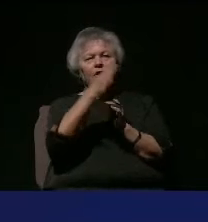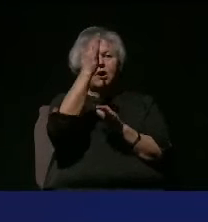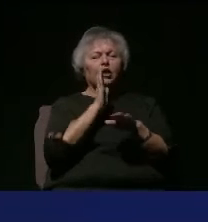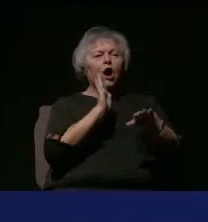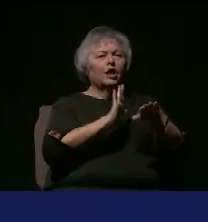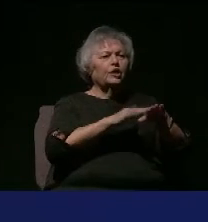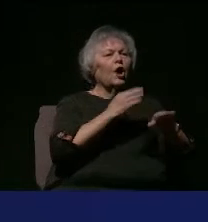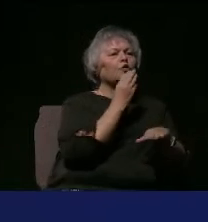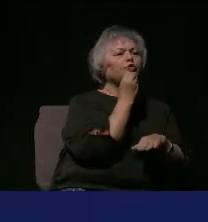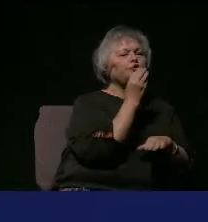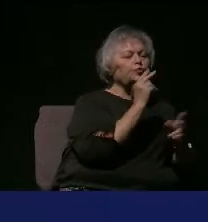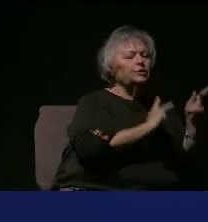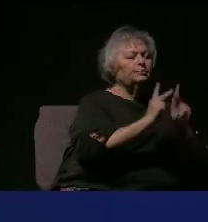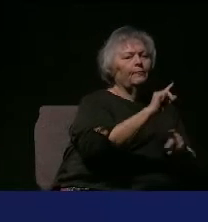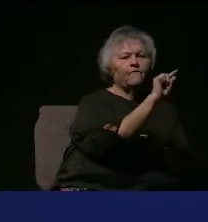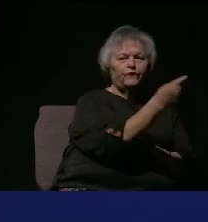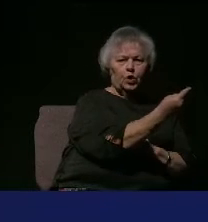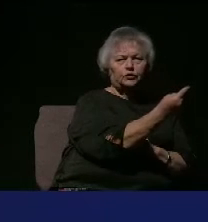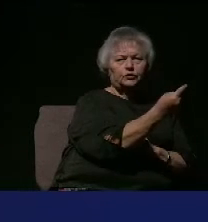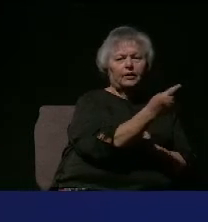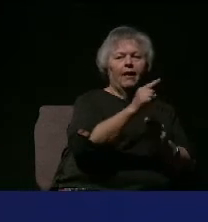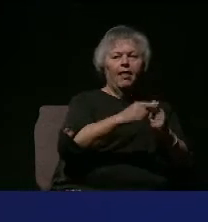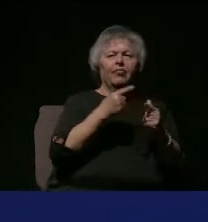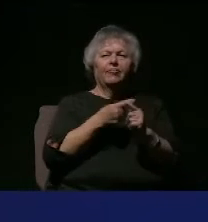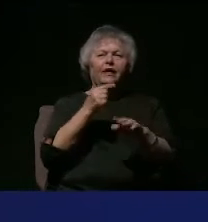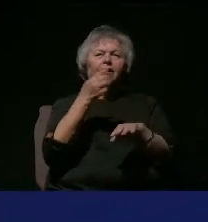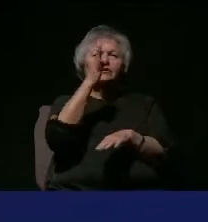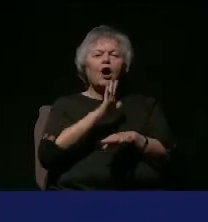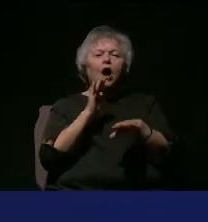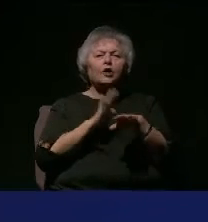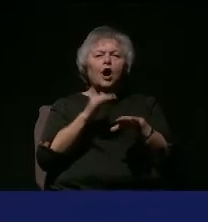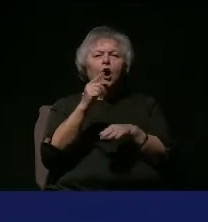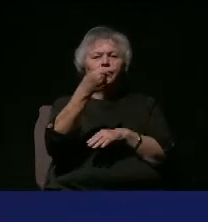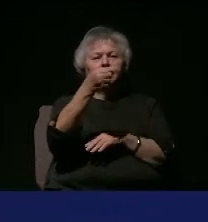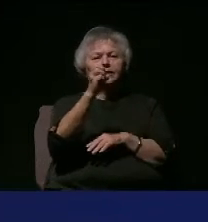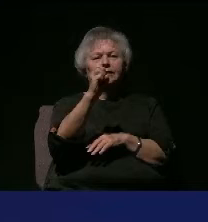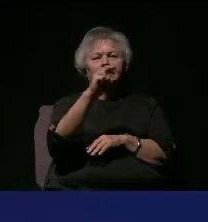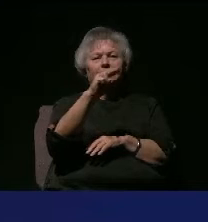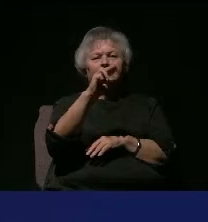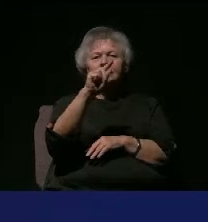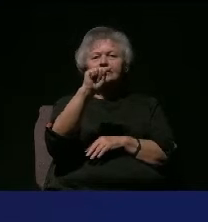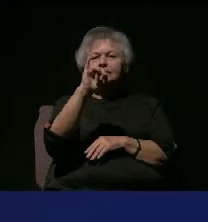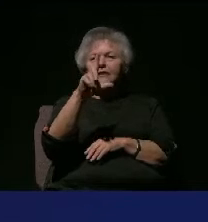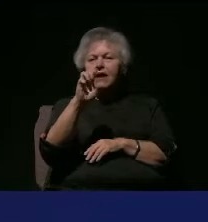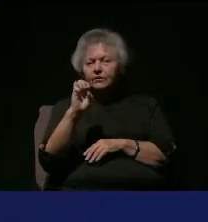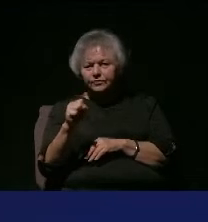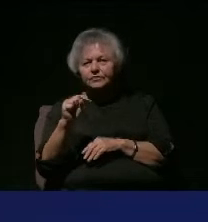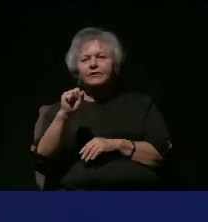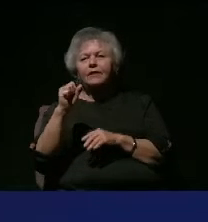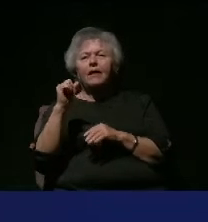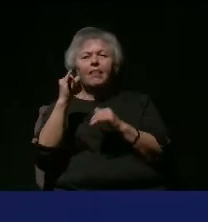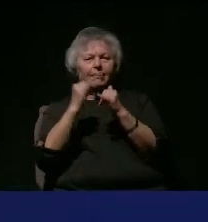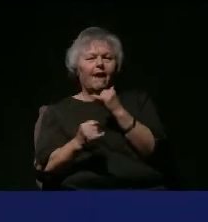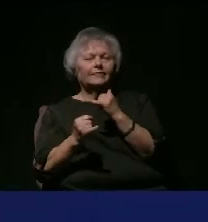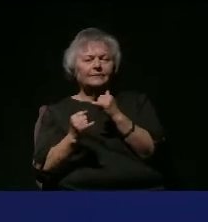and yet God began to call the Gentiles, just as in the parable of the Great Supper that we're going to talk about later, and the parable of